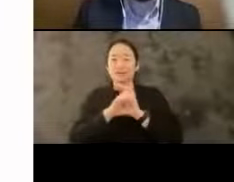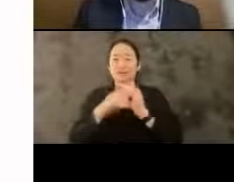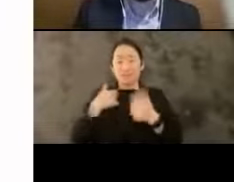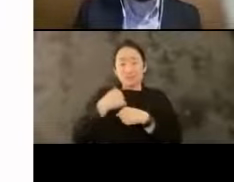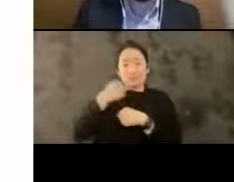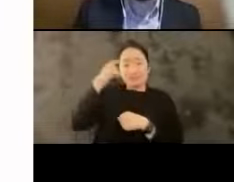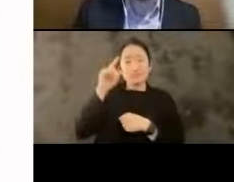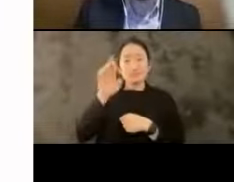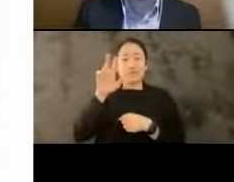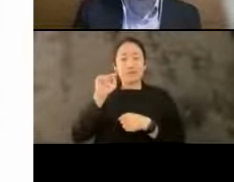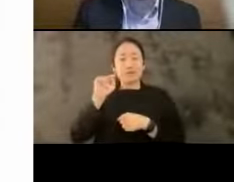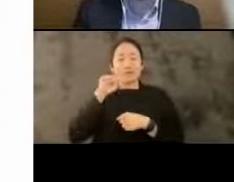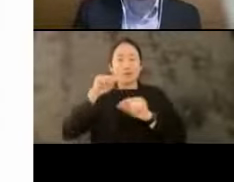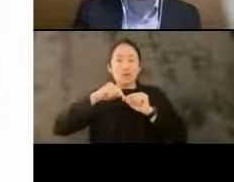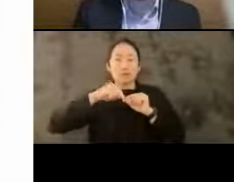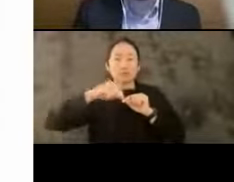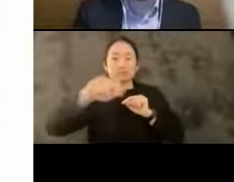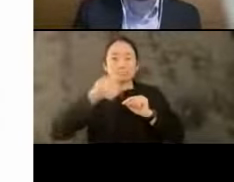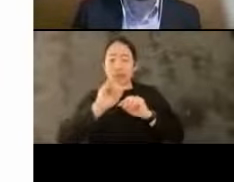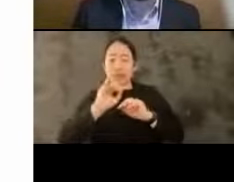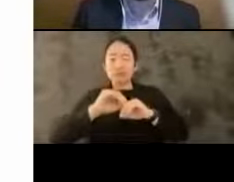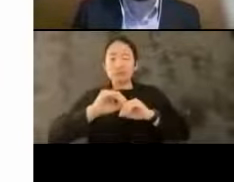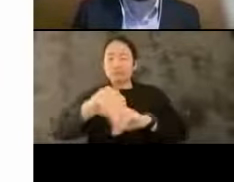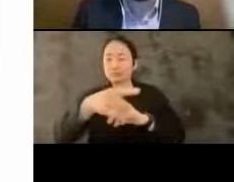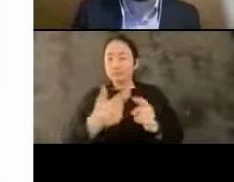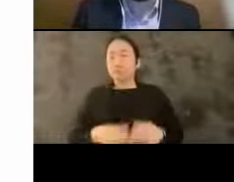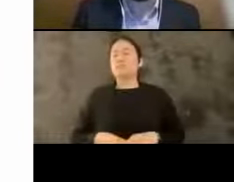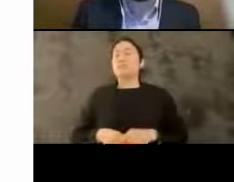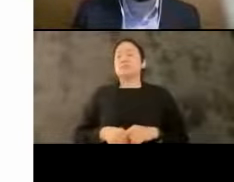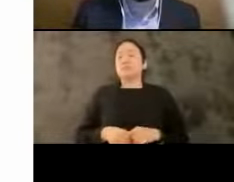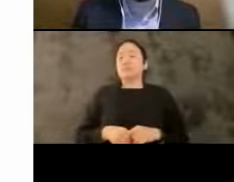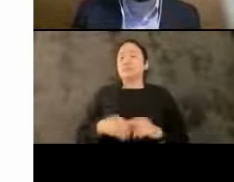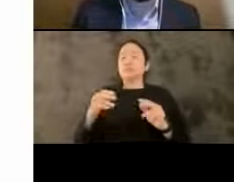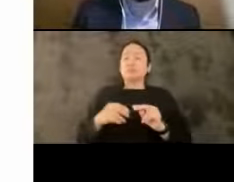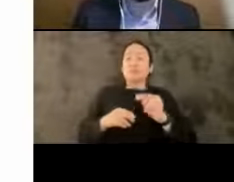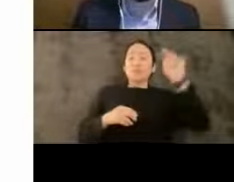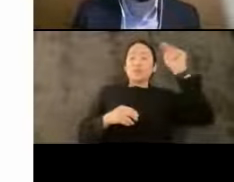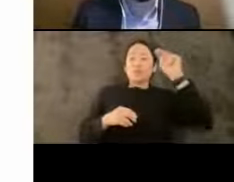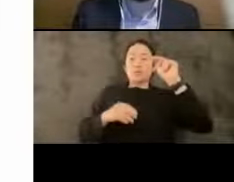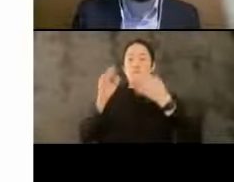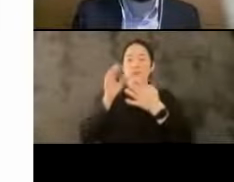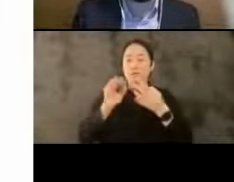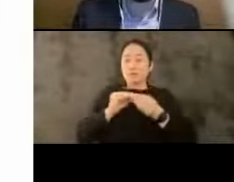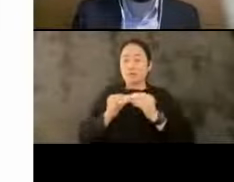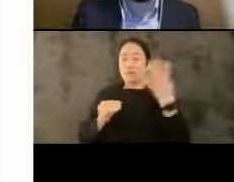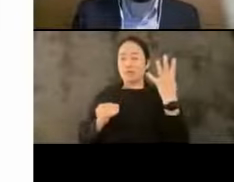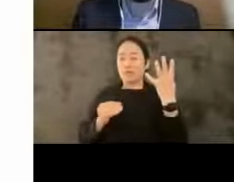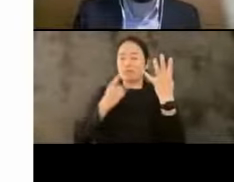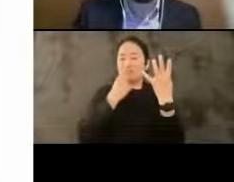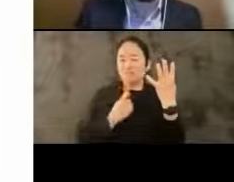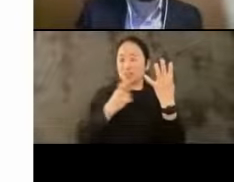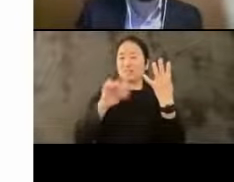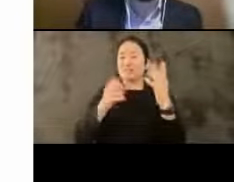route options? And the north option 4 got a red there. That's the 30th